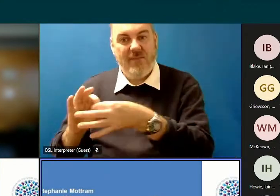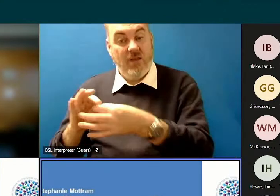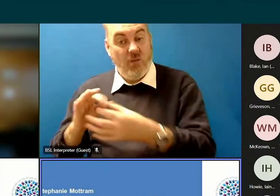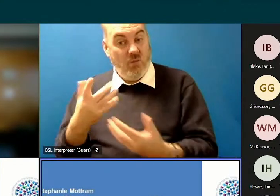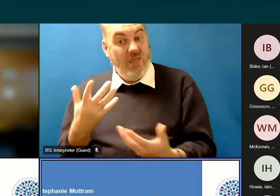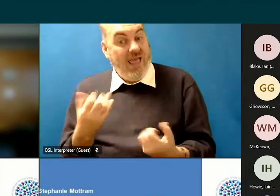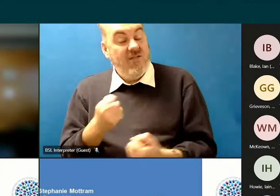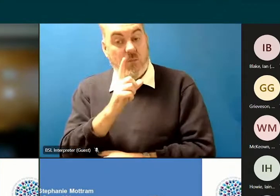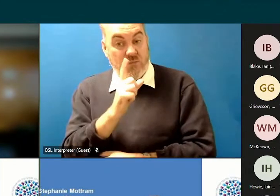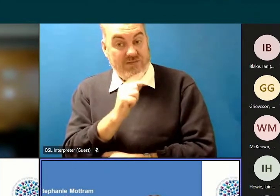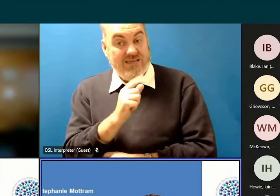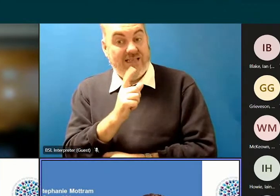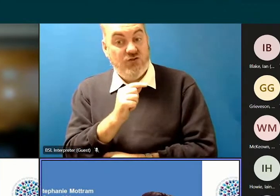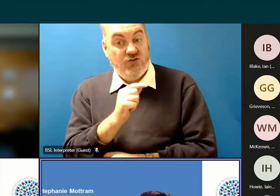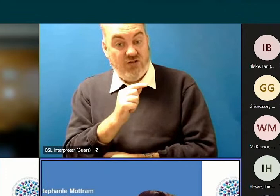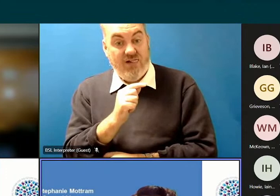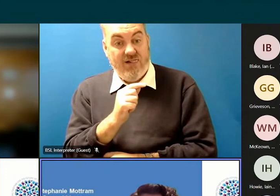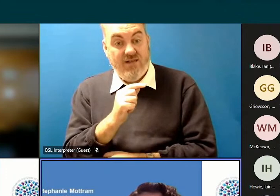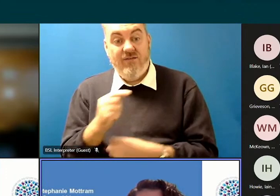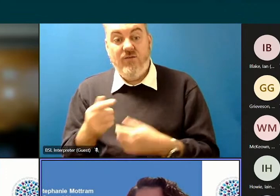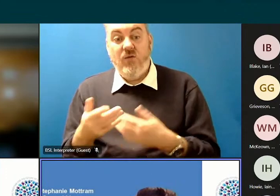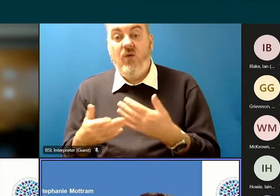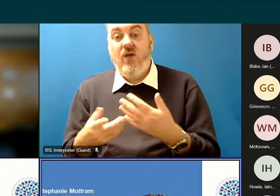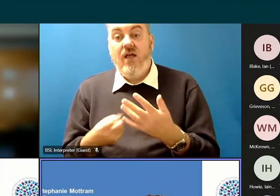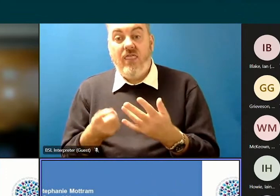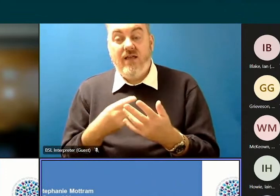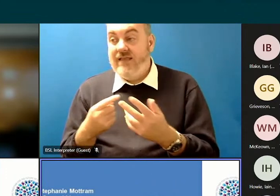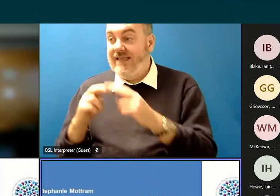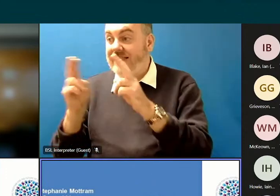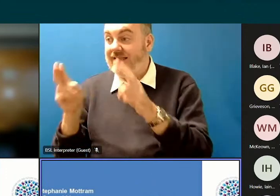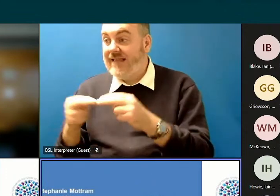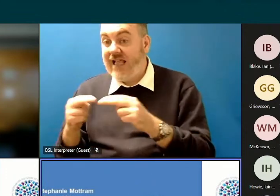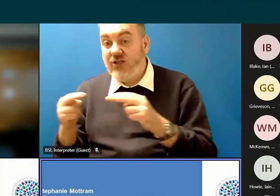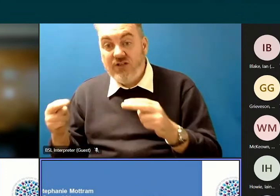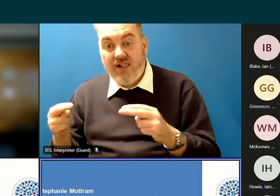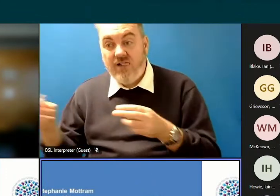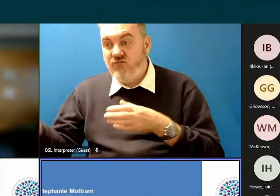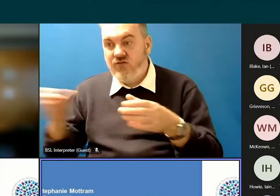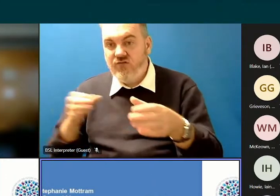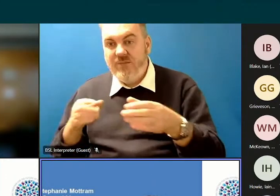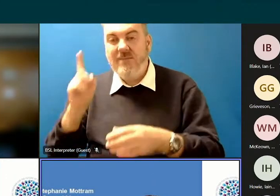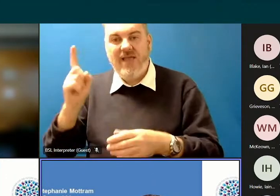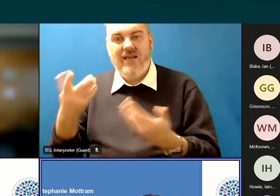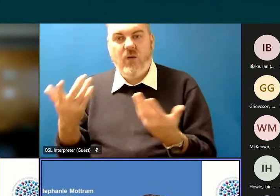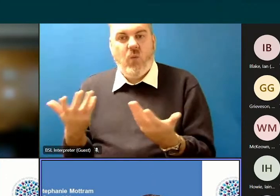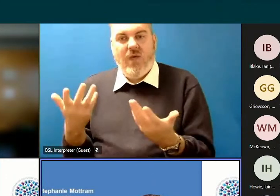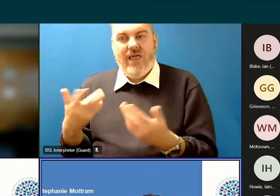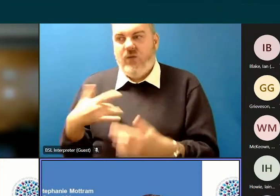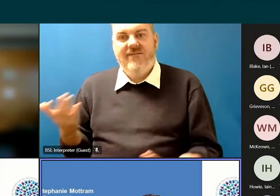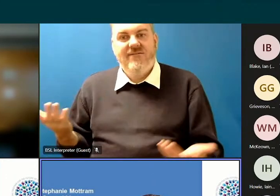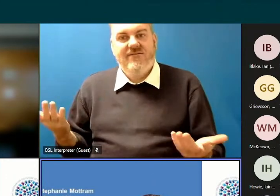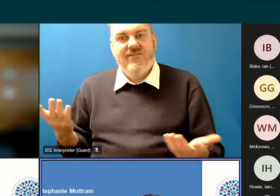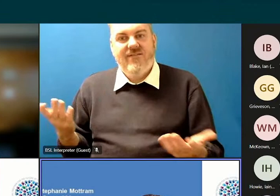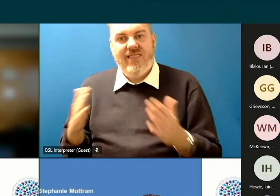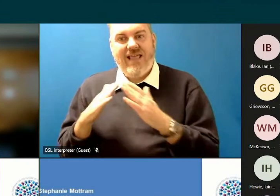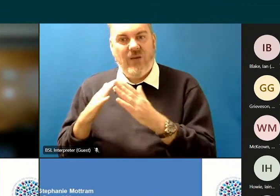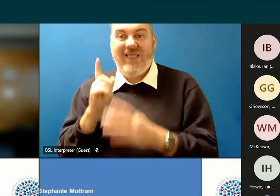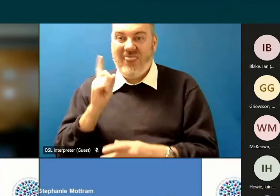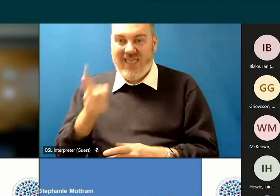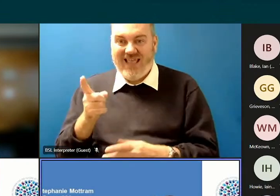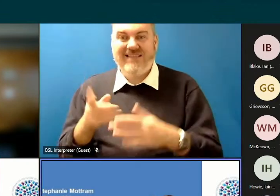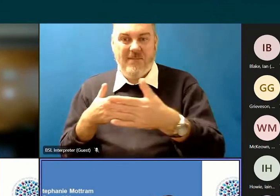for further international recruitment, but in terms of the housing situation, that presents as a barrier.